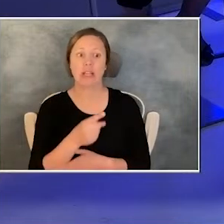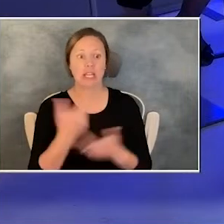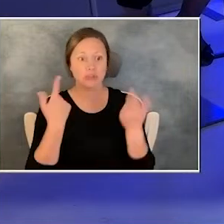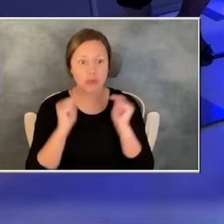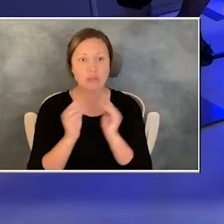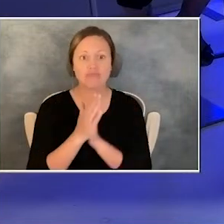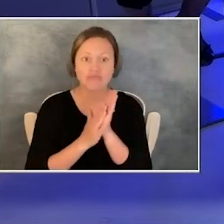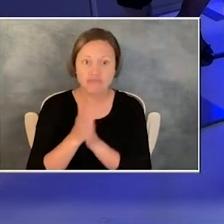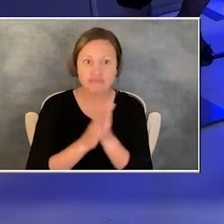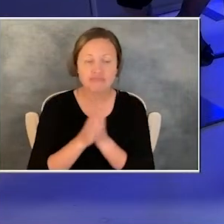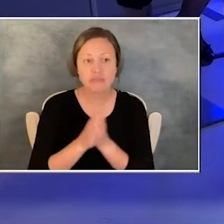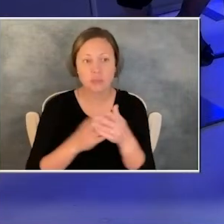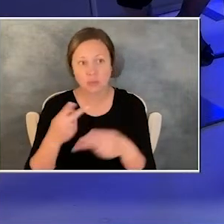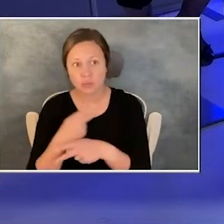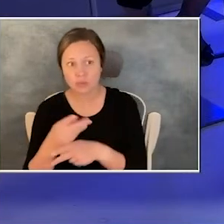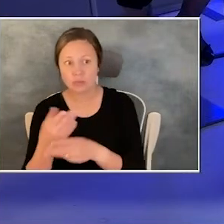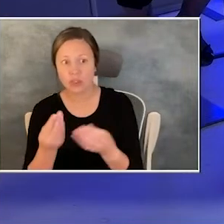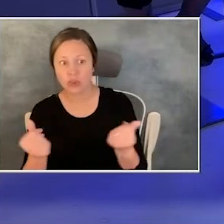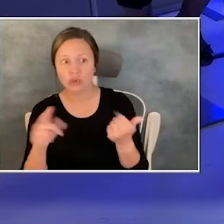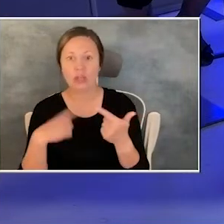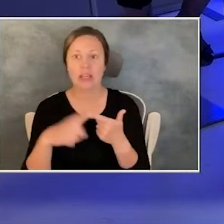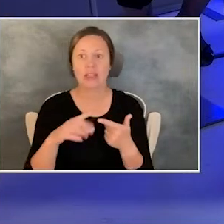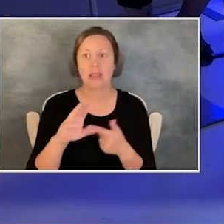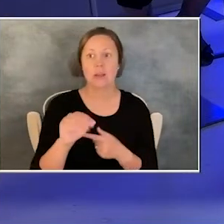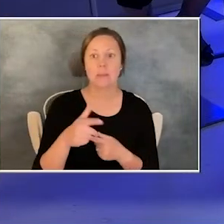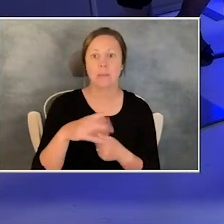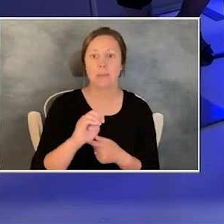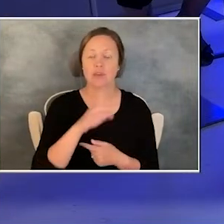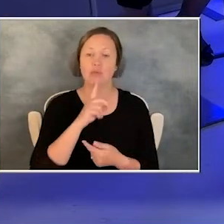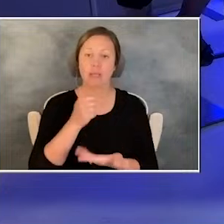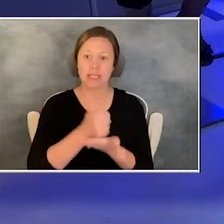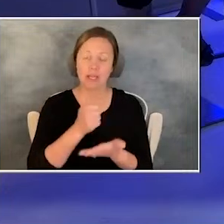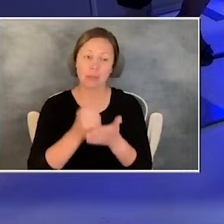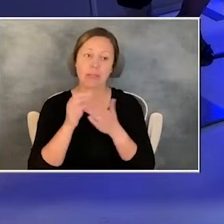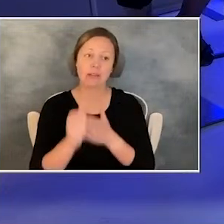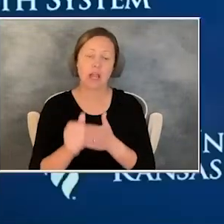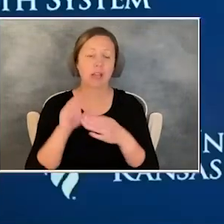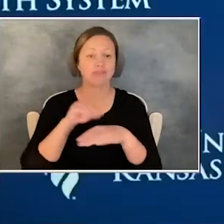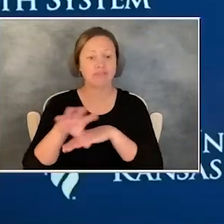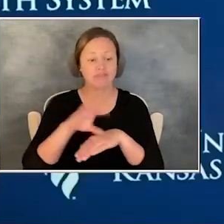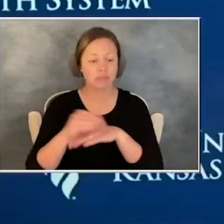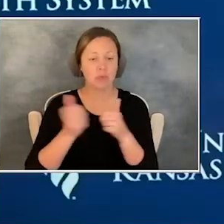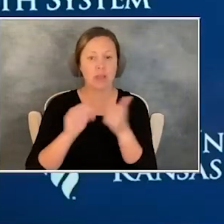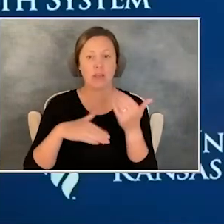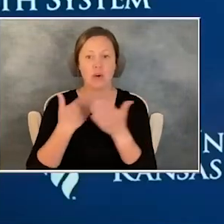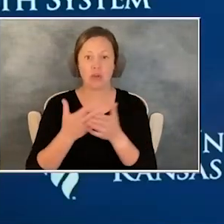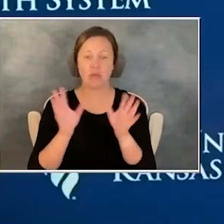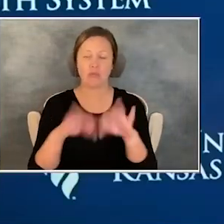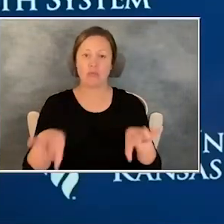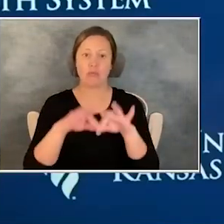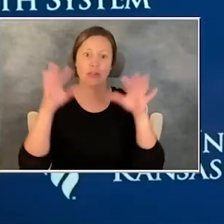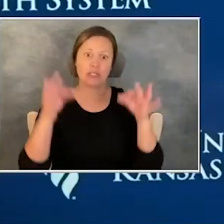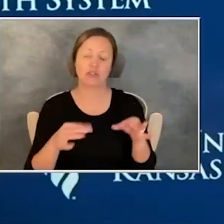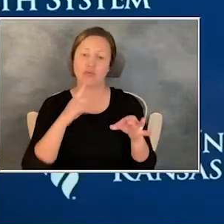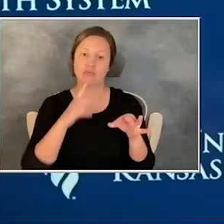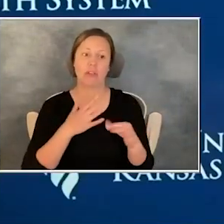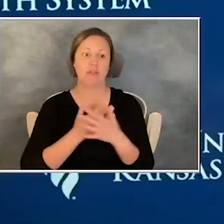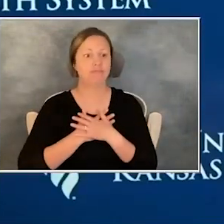then we have Michelle holding our hands and guiding us like a true pro that you are through these big decisions is